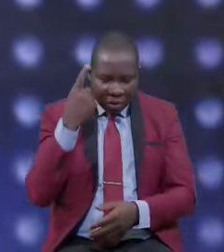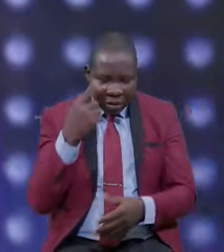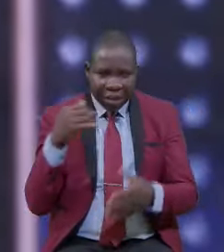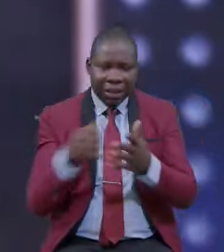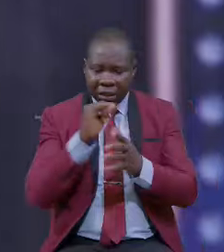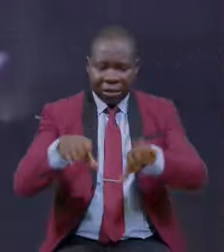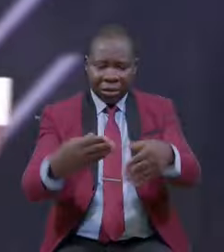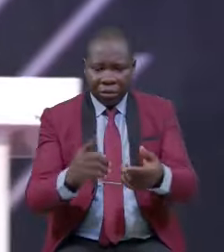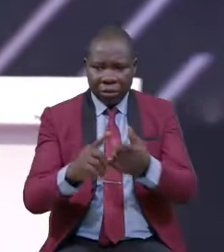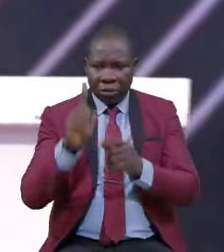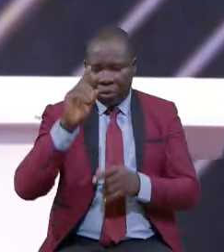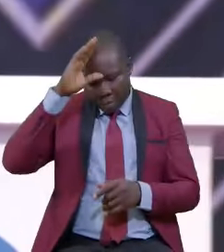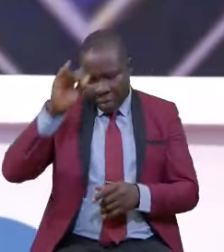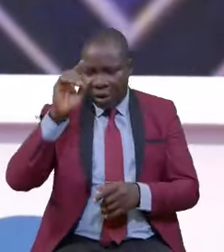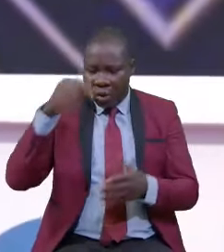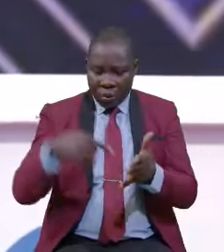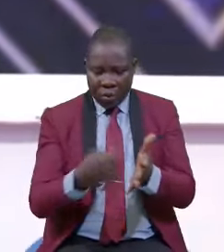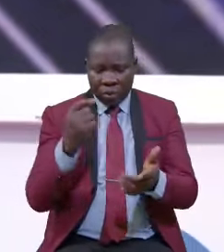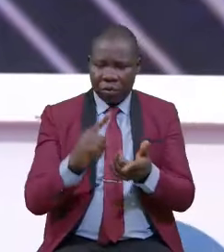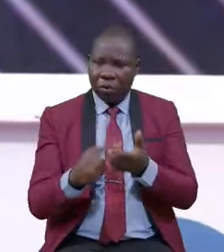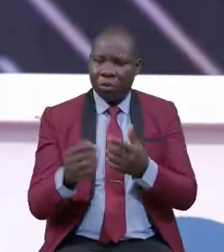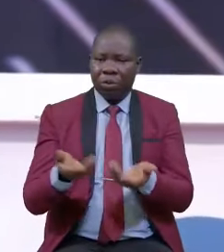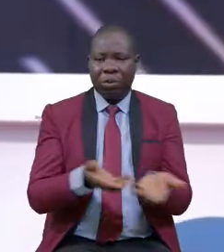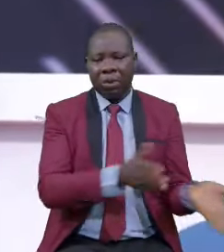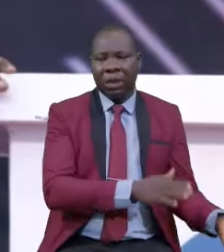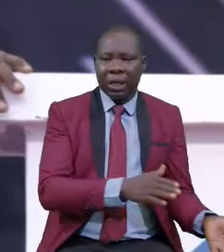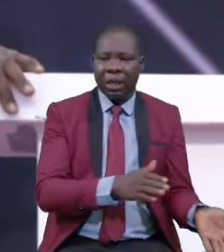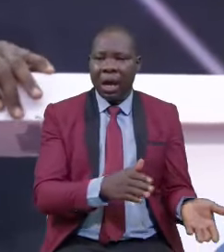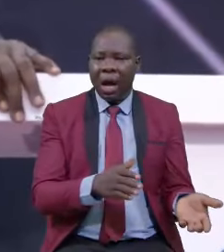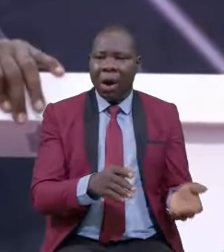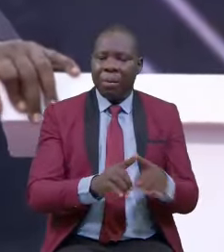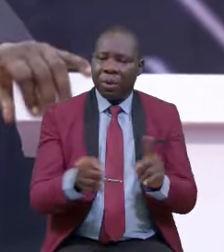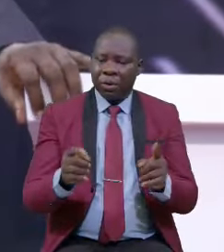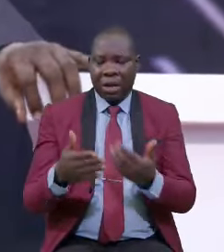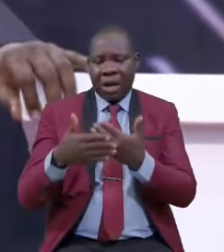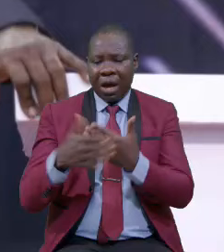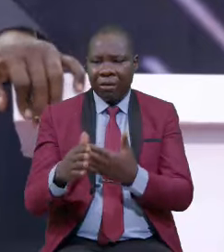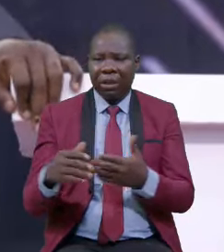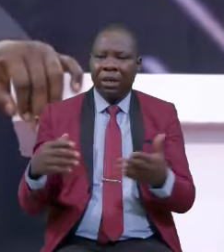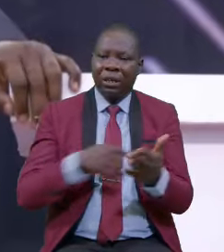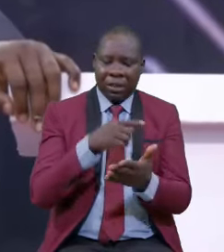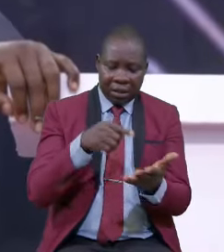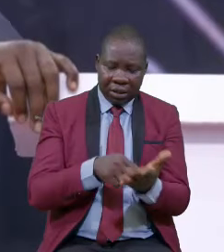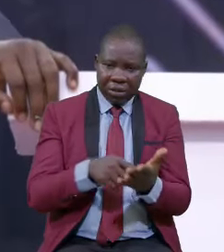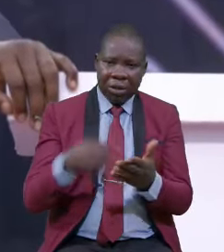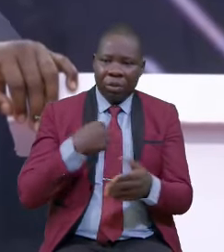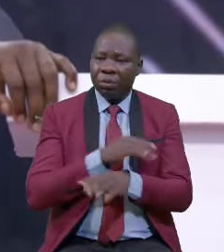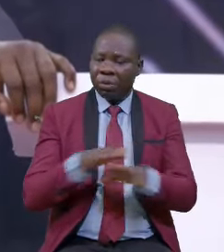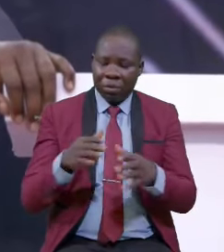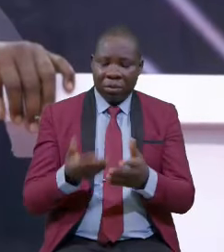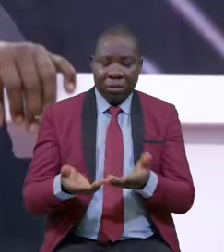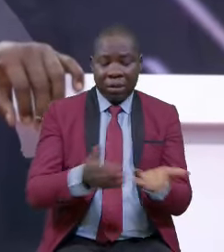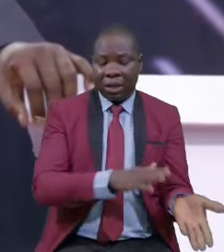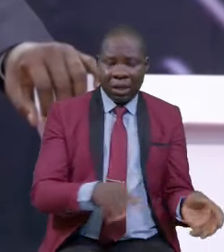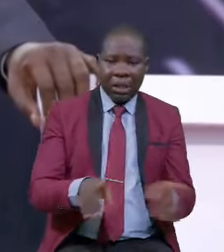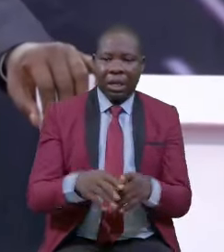And then you say, but after this, we don't die like an animal. And then